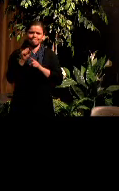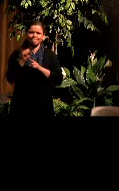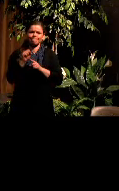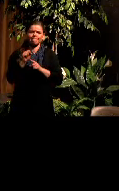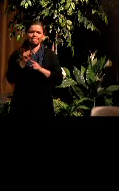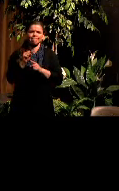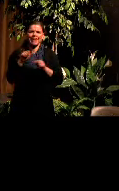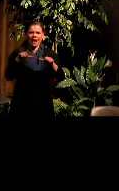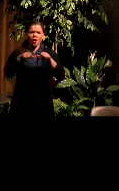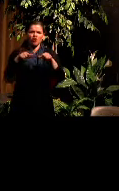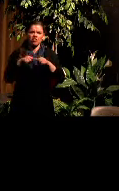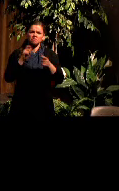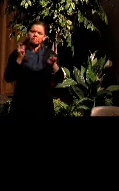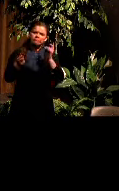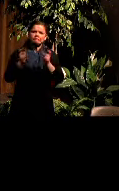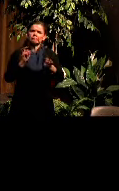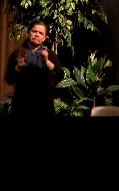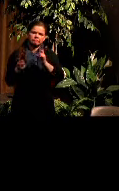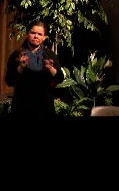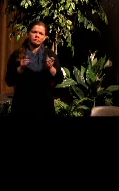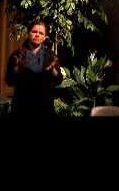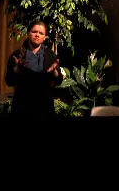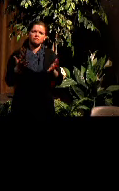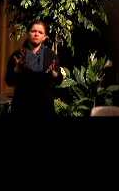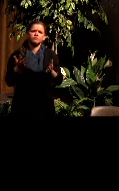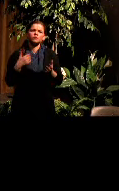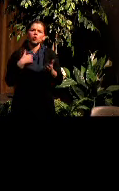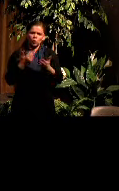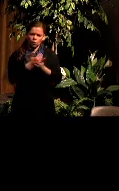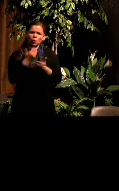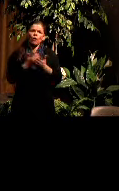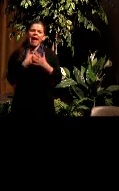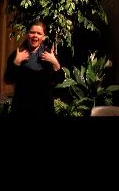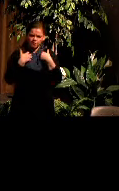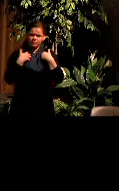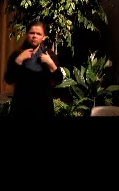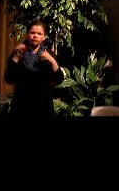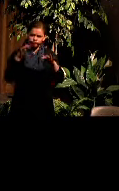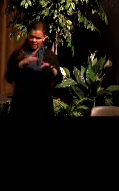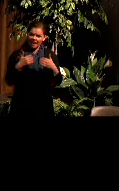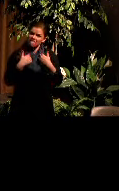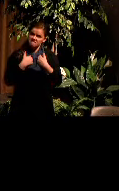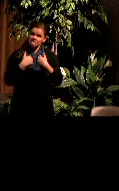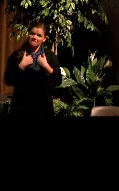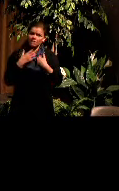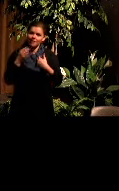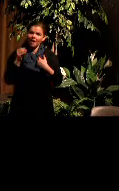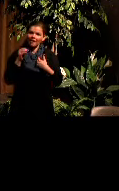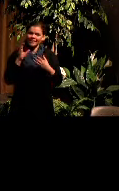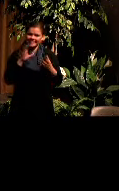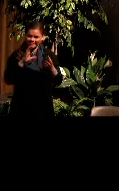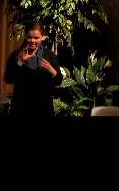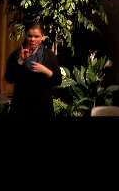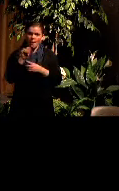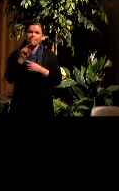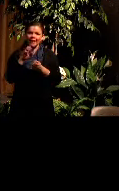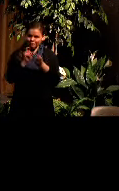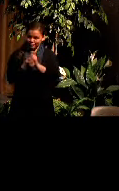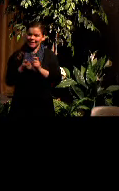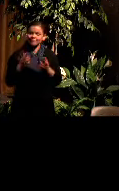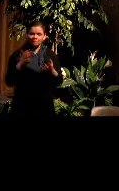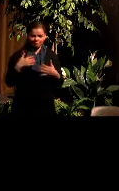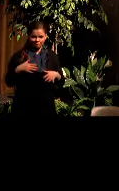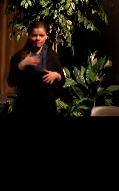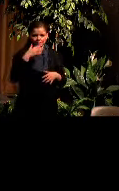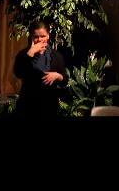Everything due to introduced species, to climate change. But birds around the Great Lakes themselves, I'm not